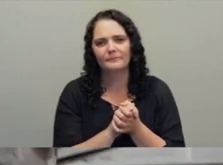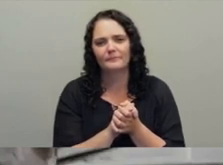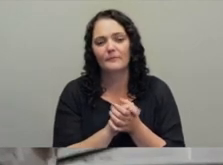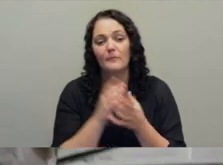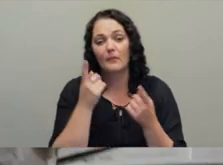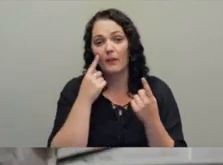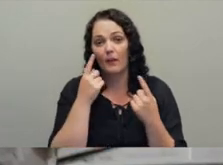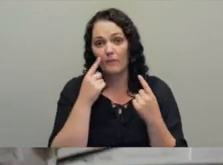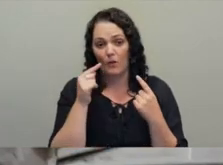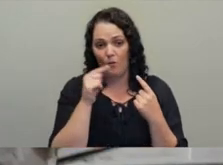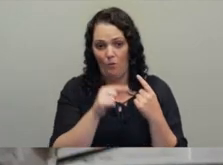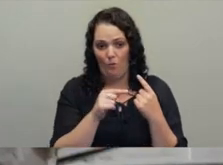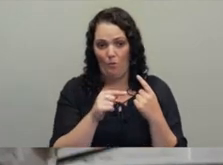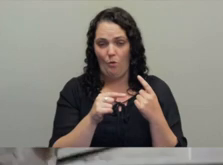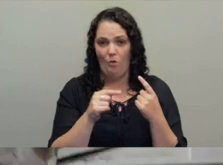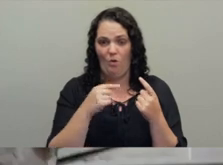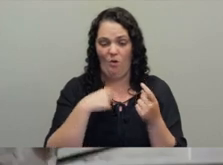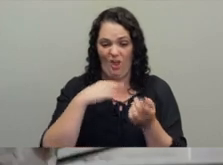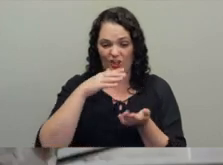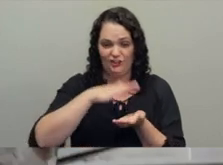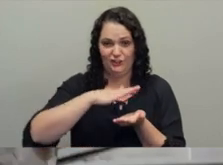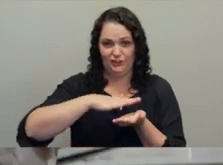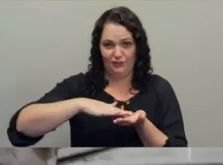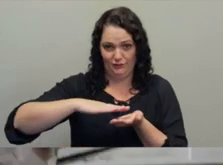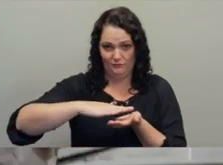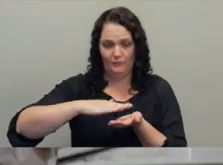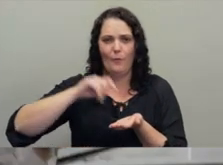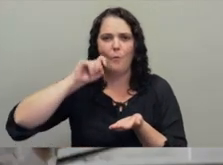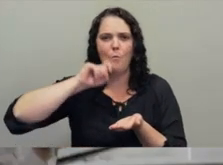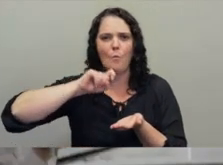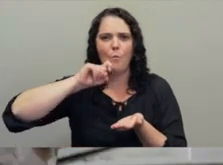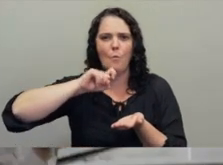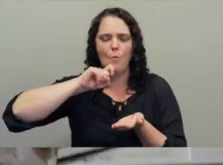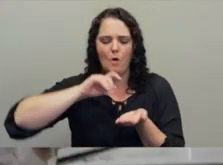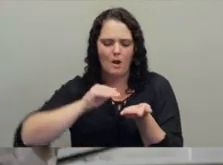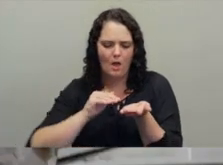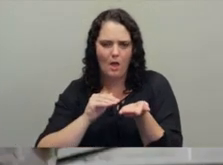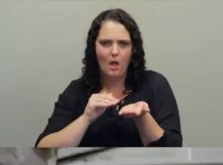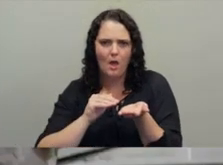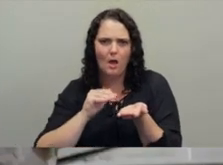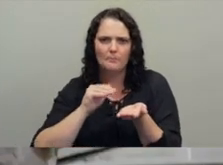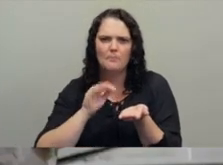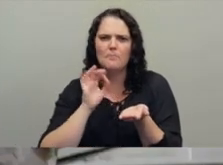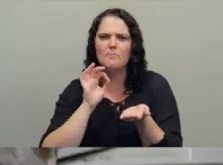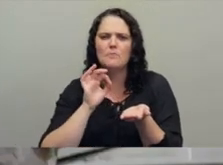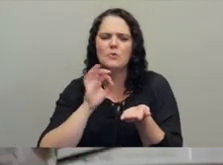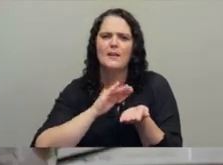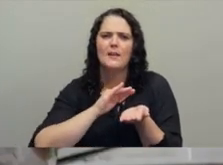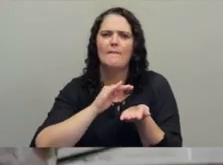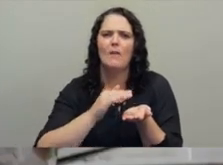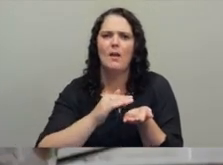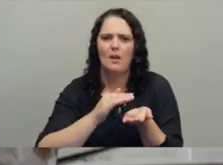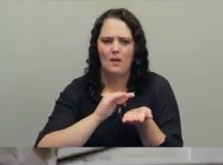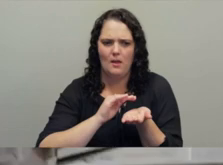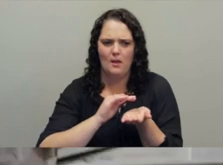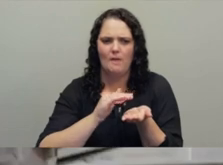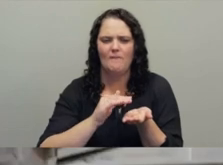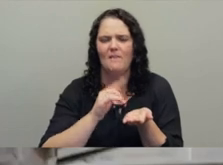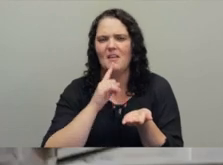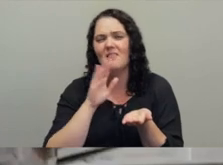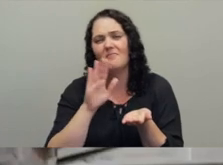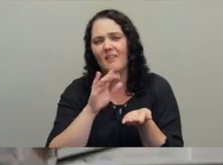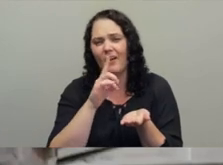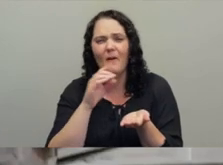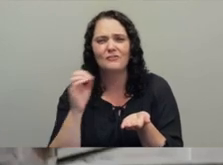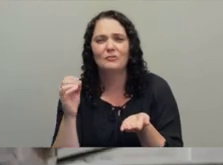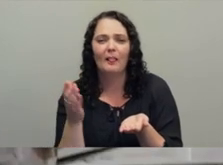tea bags completely. So I'm going to shove them down there into the bottom, and I'm going to add about 100 mils of